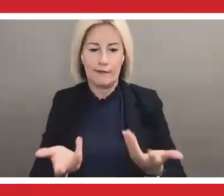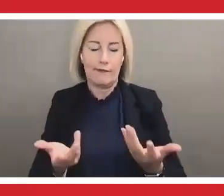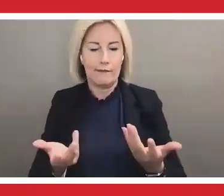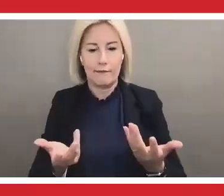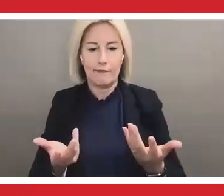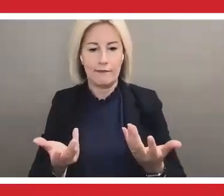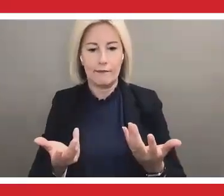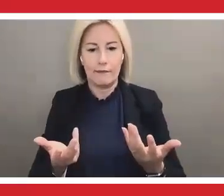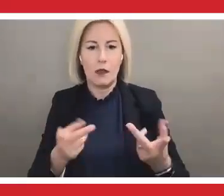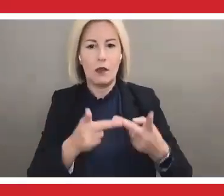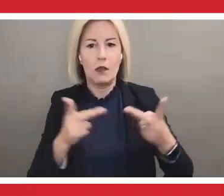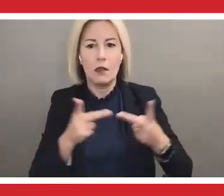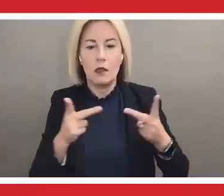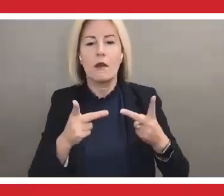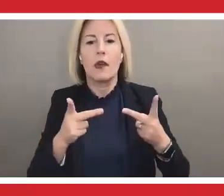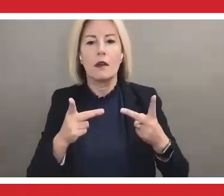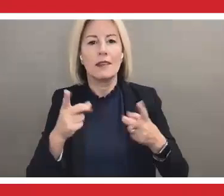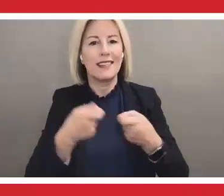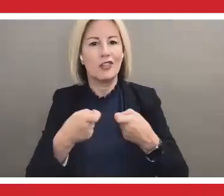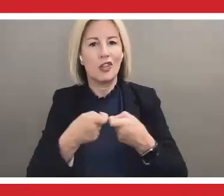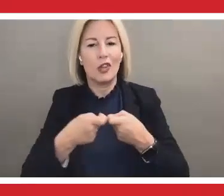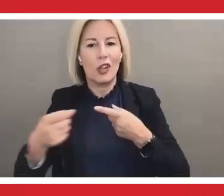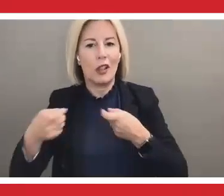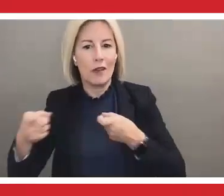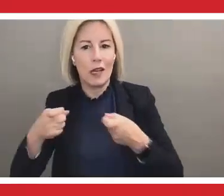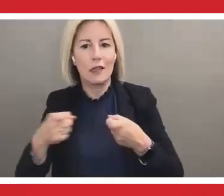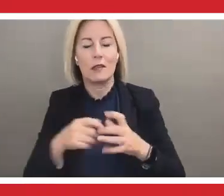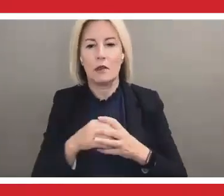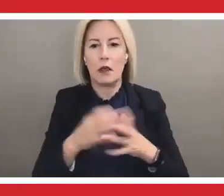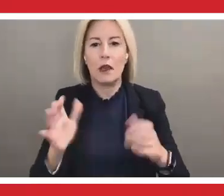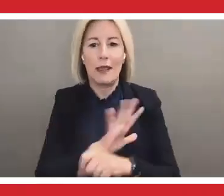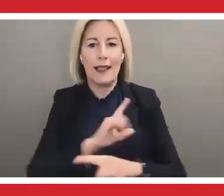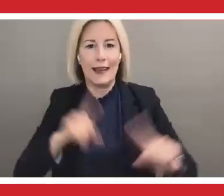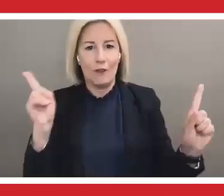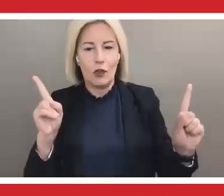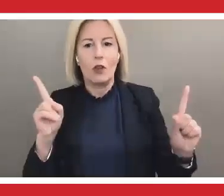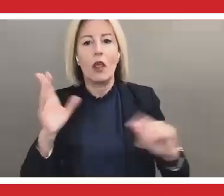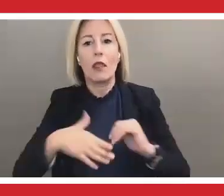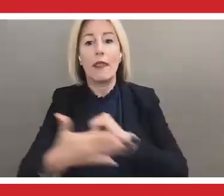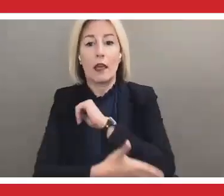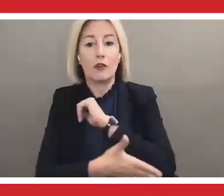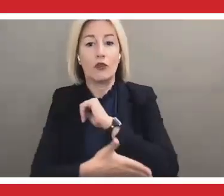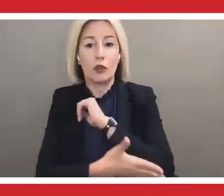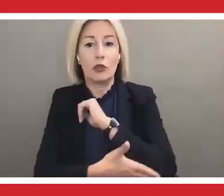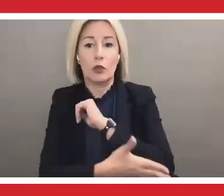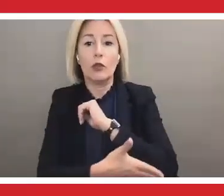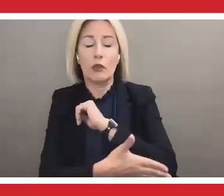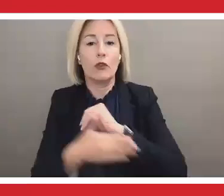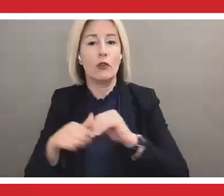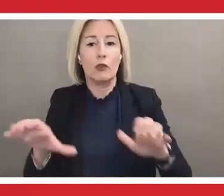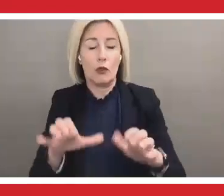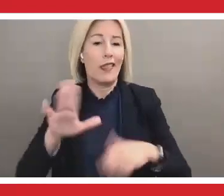of digital governance at the local level is completely different from the one that countries are doing at the national